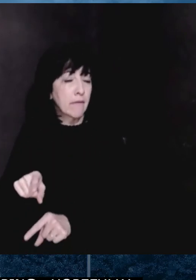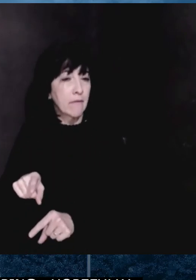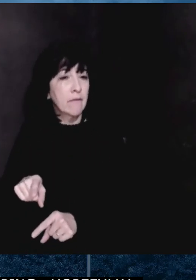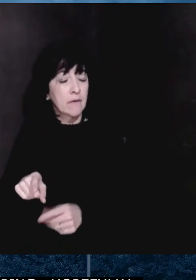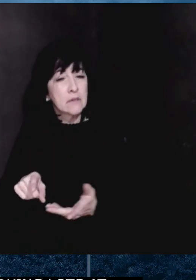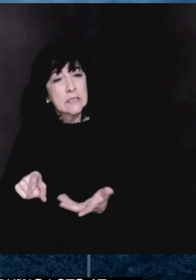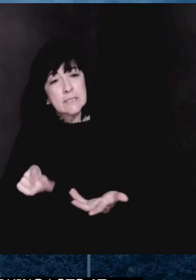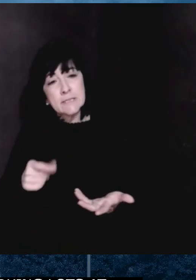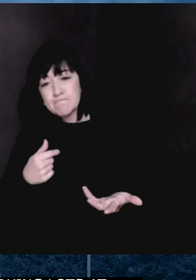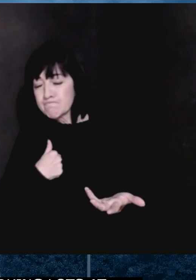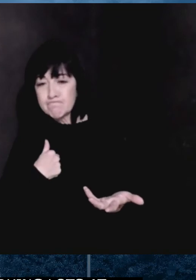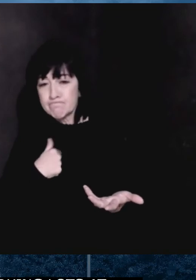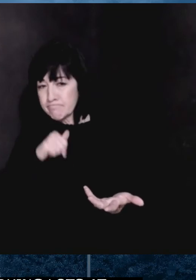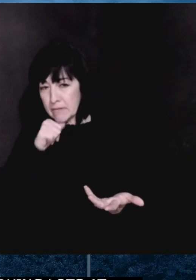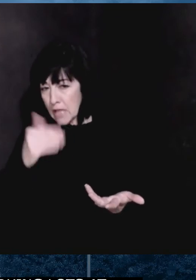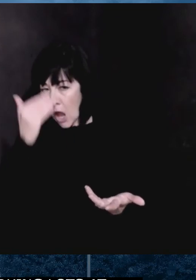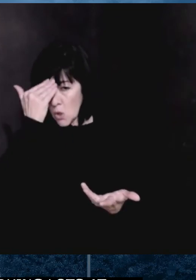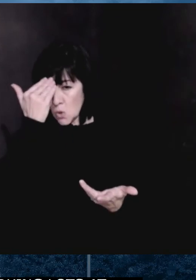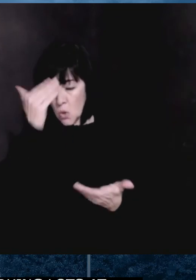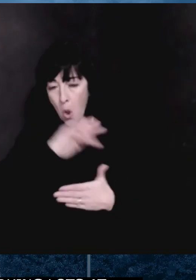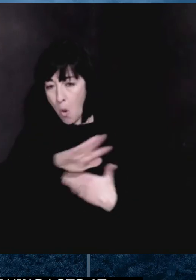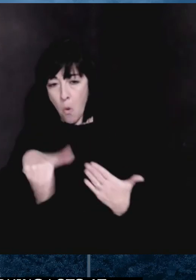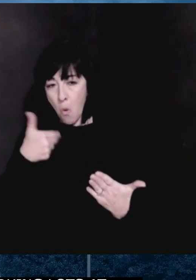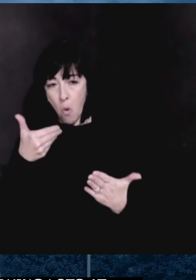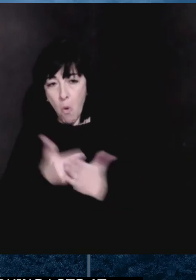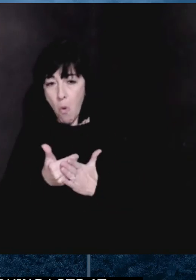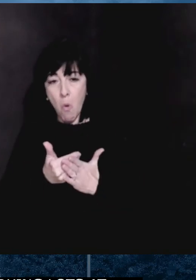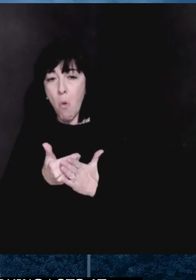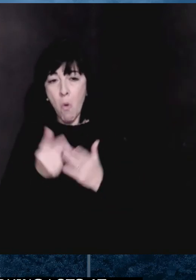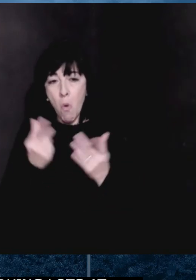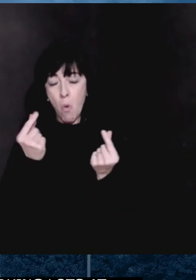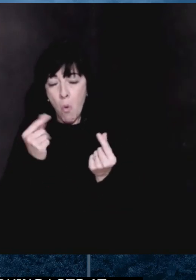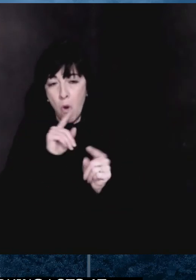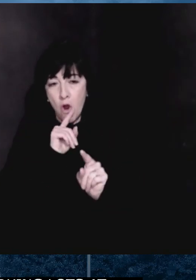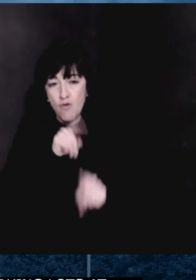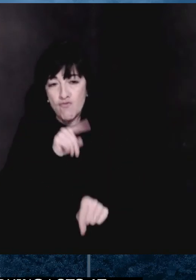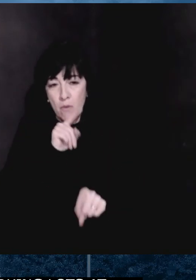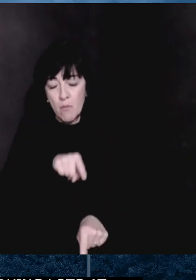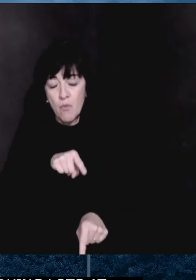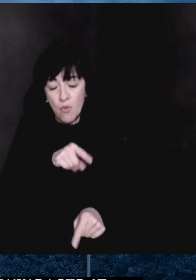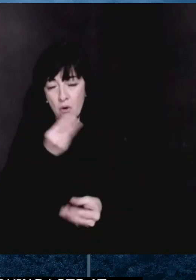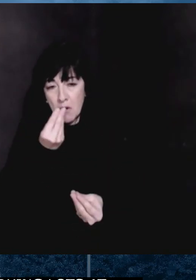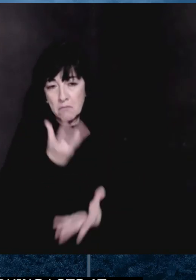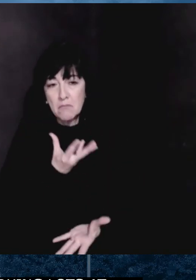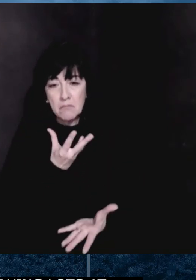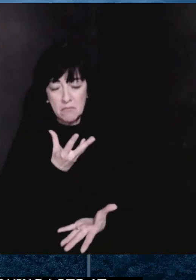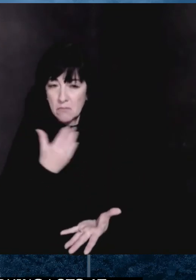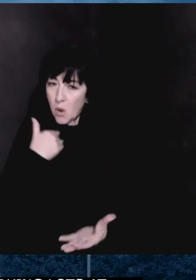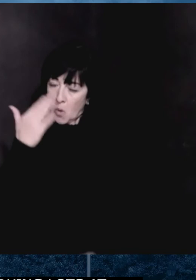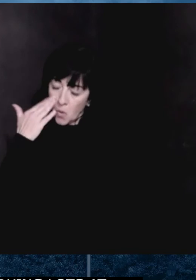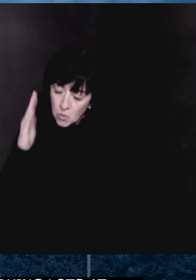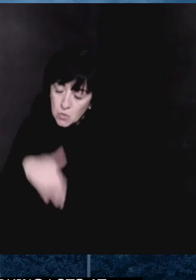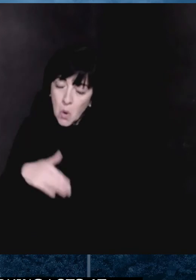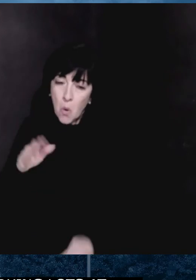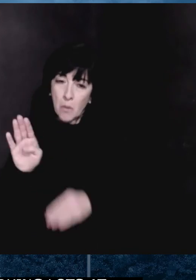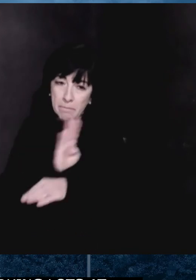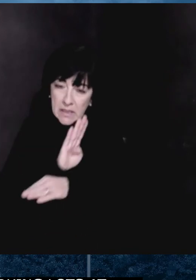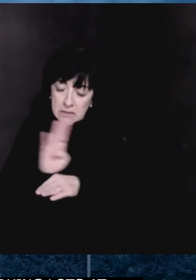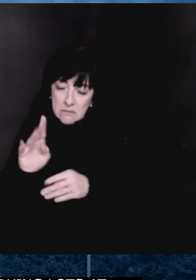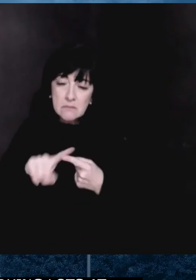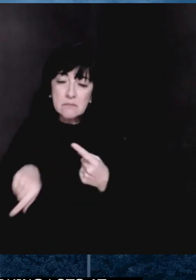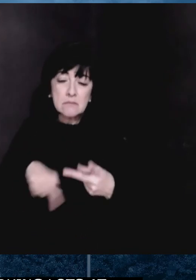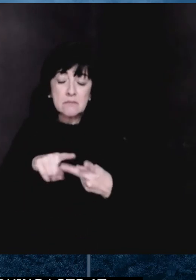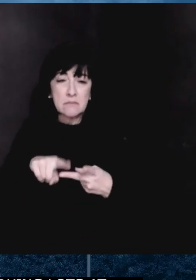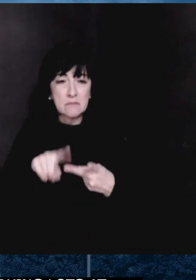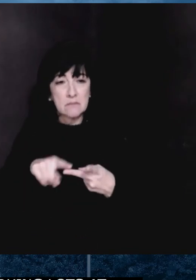a good feel for the hospitality folks. I know that they've been hit extremely hard and continue to be